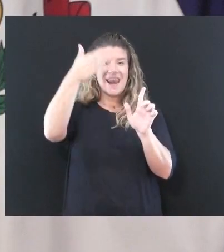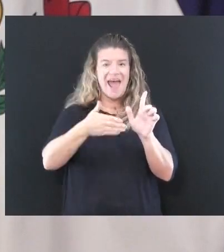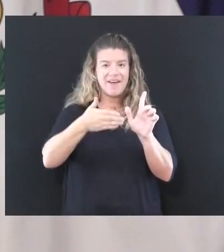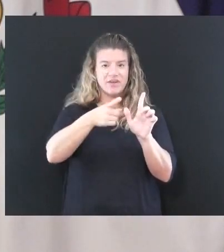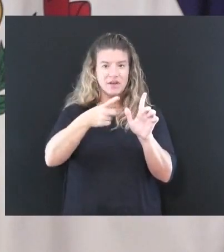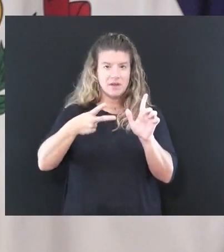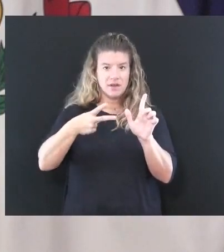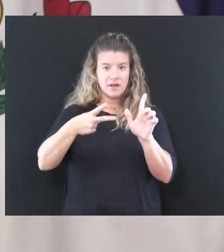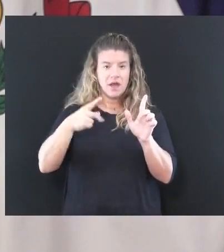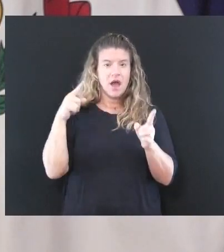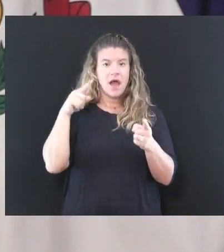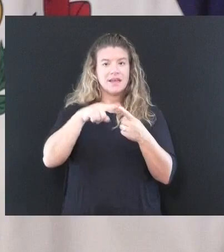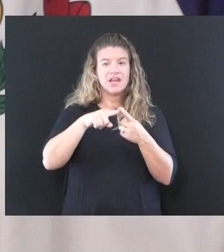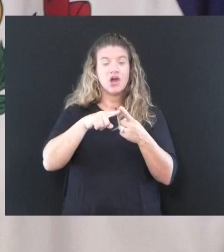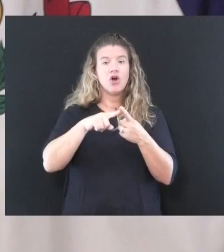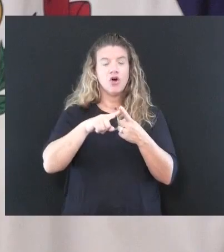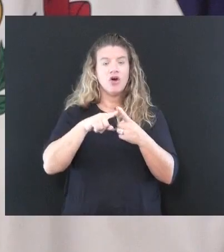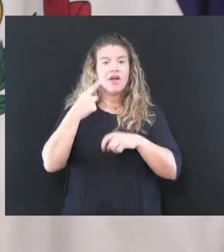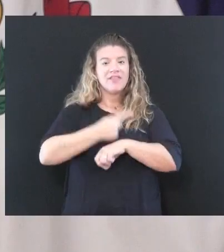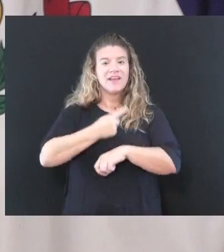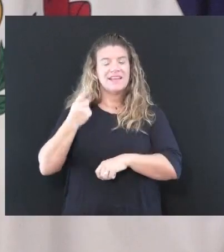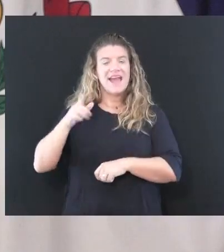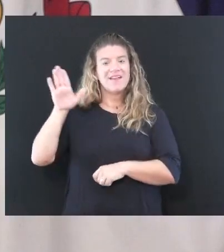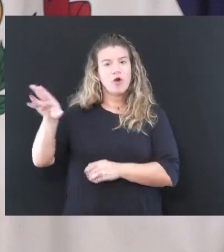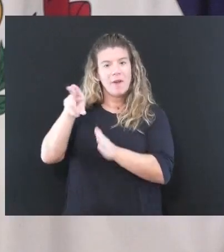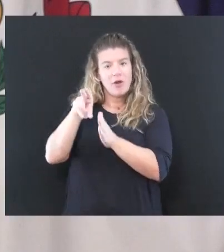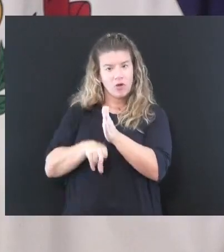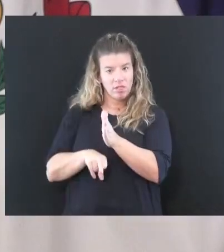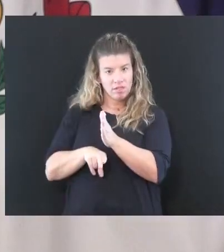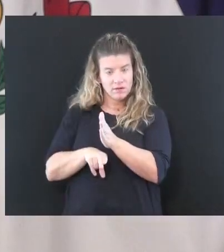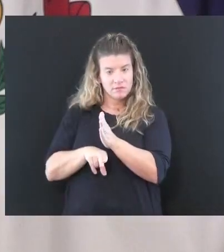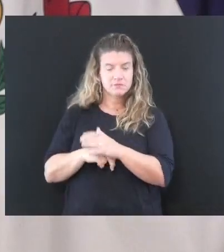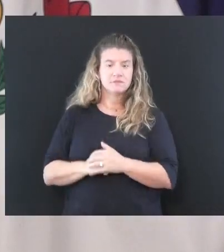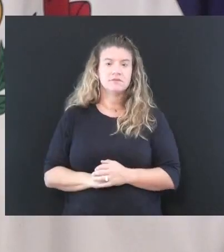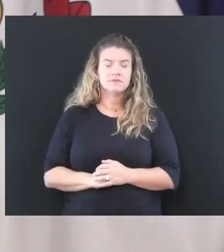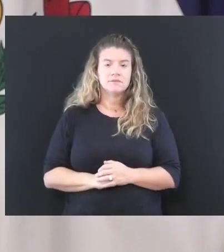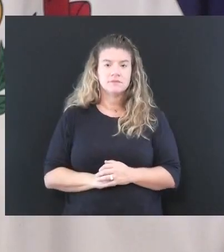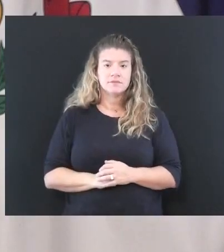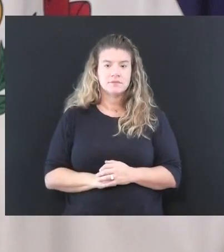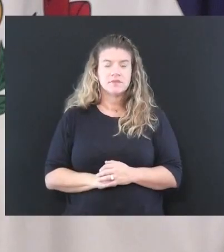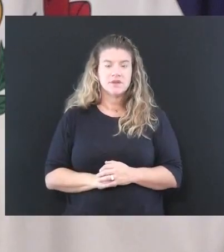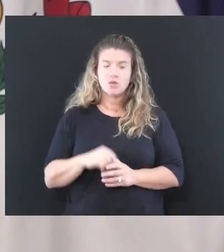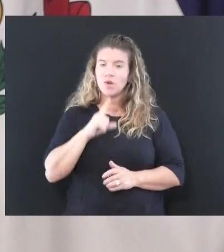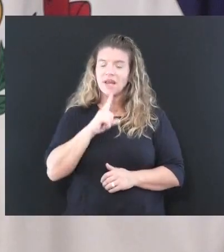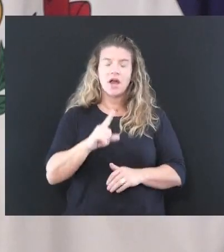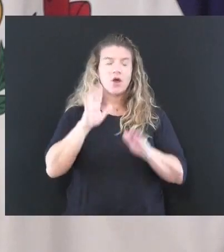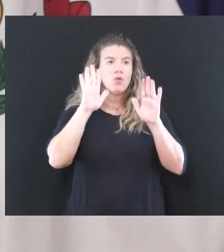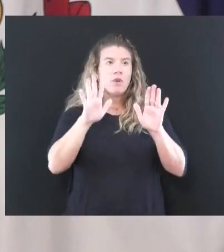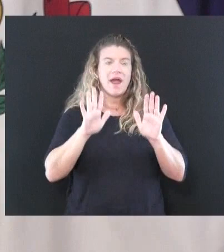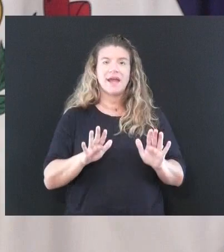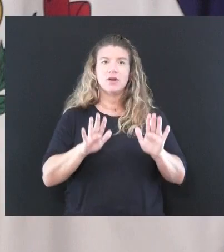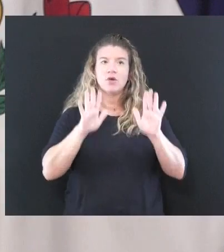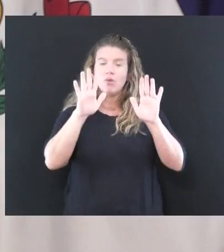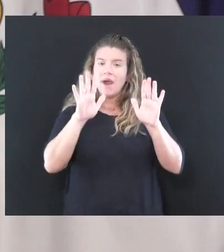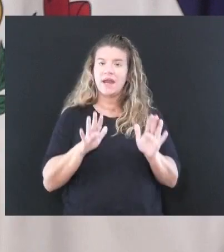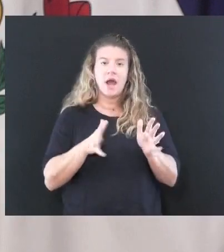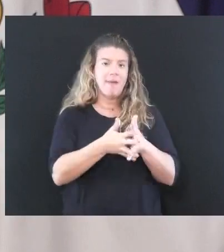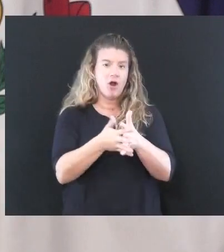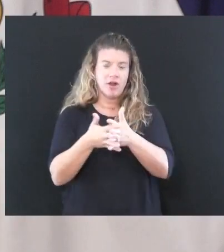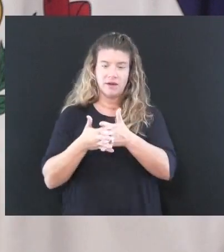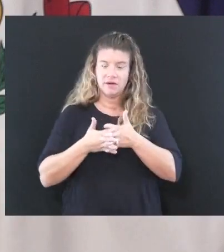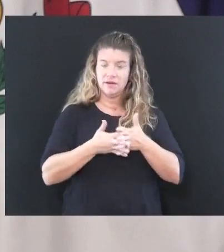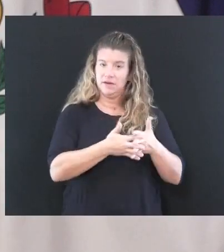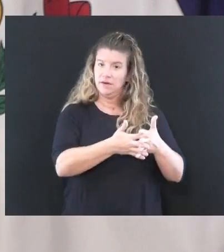half-staff until the day of her burial. So a great, great, great American, a